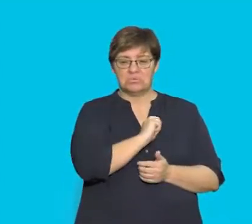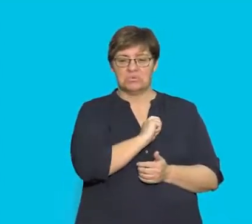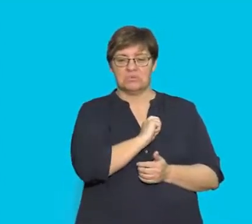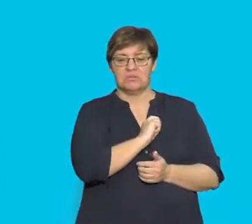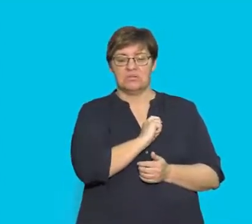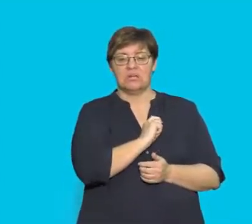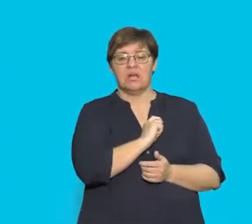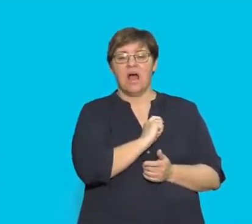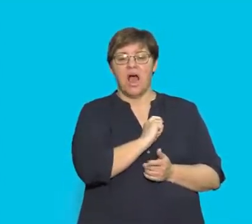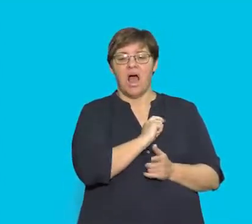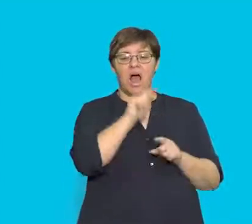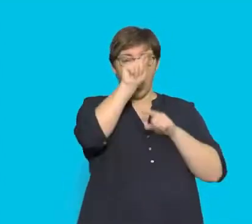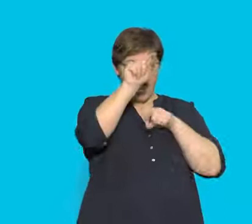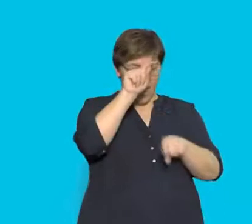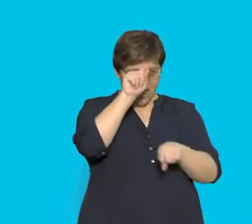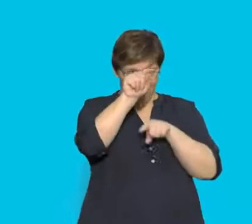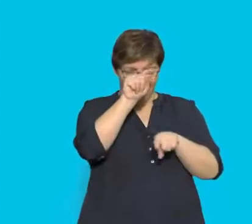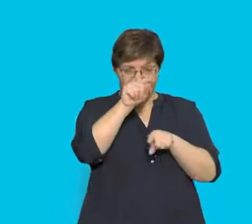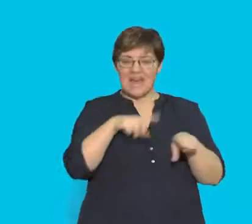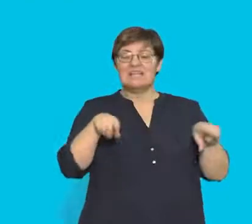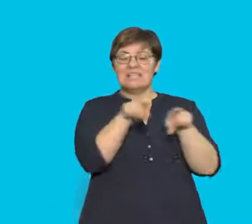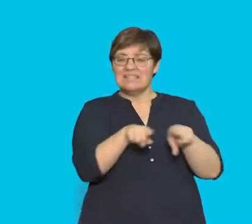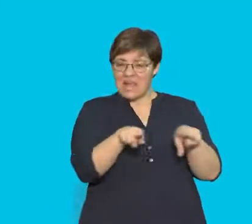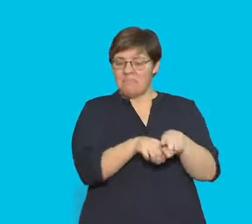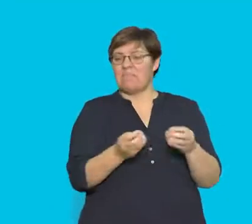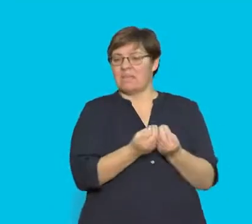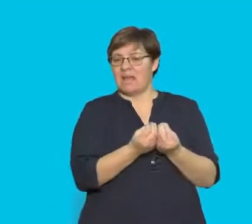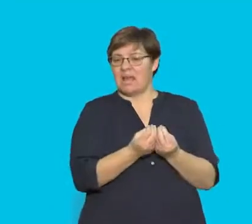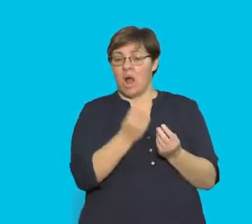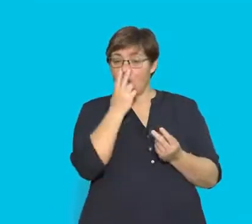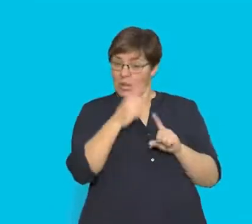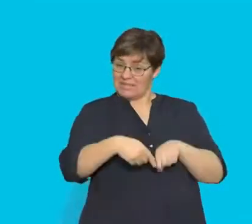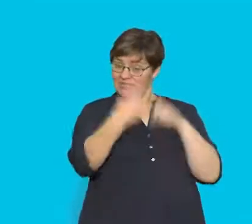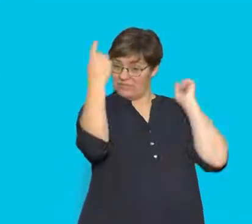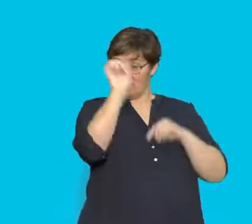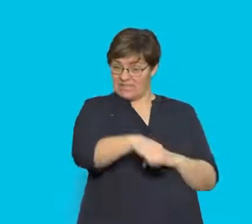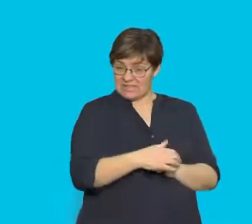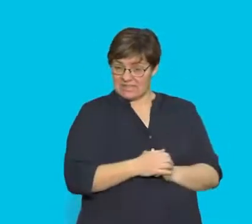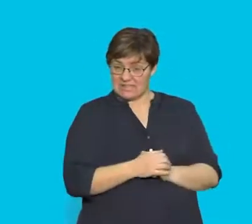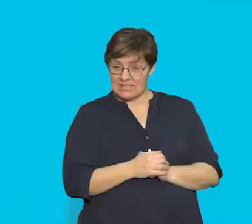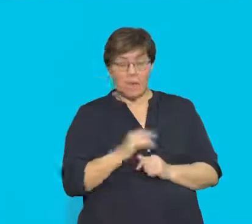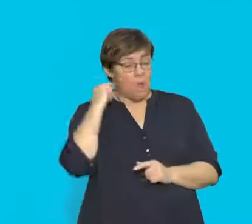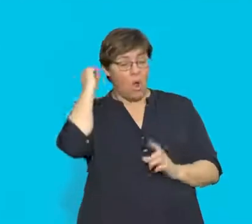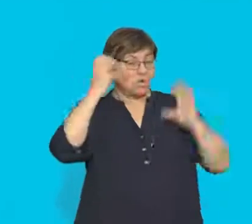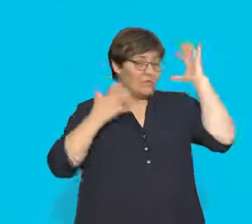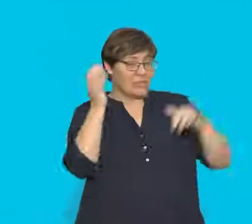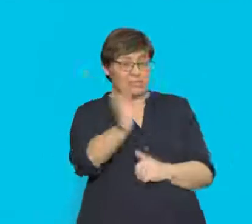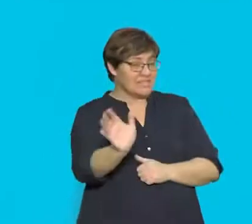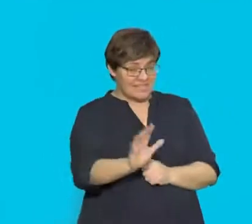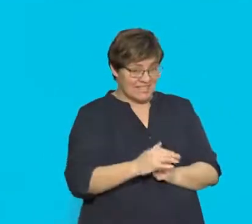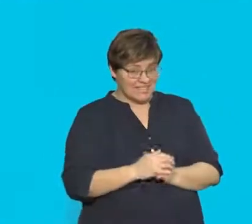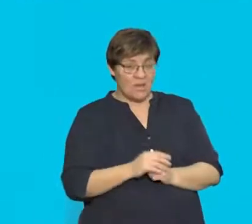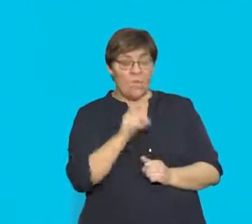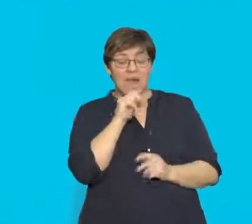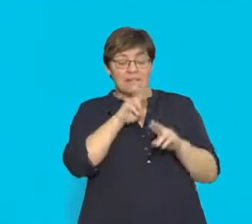are mimicking each other. They have the same sort of thing. Although they look very different, don't get mixed up